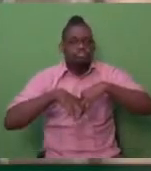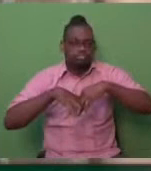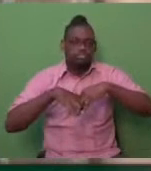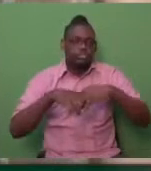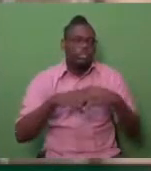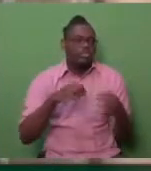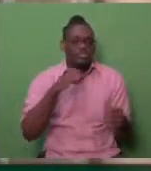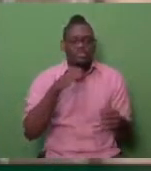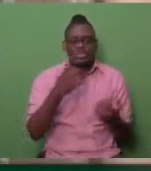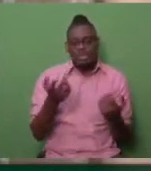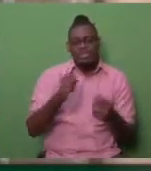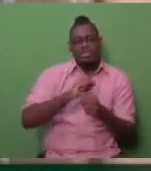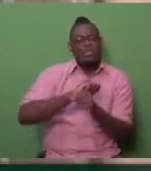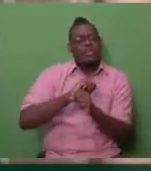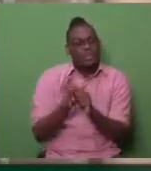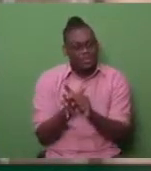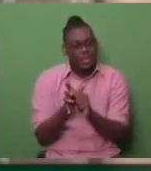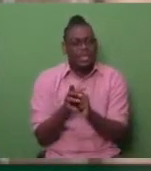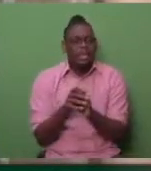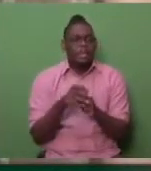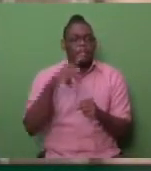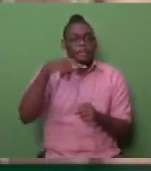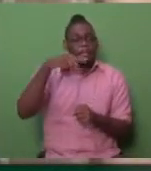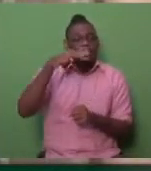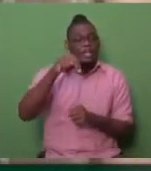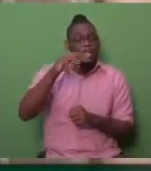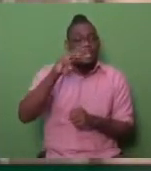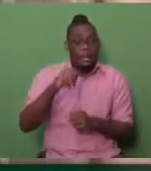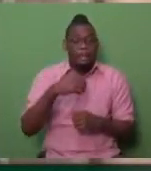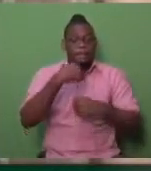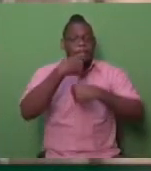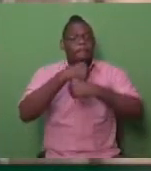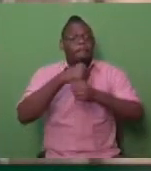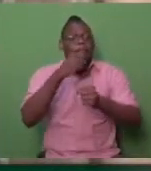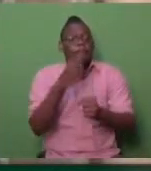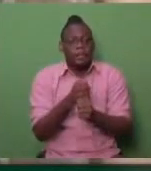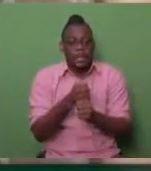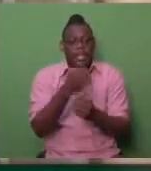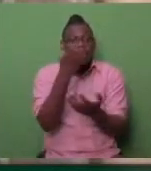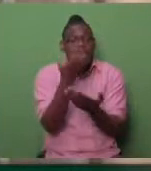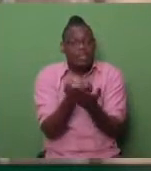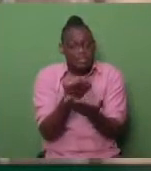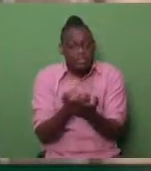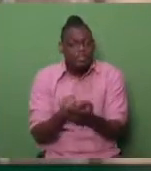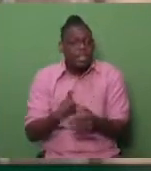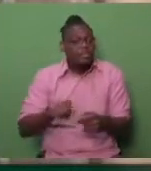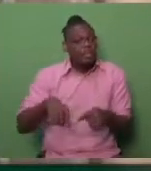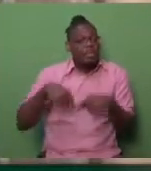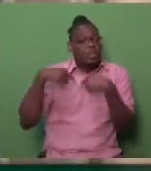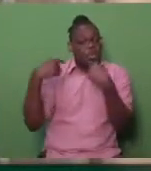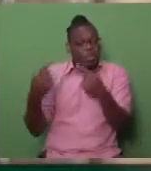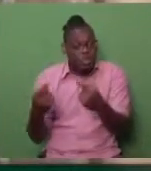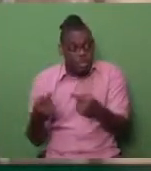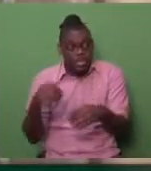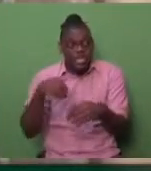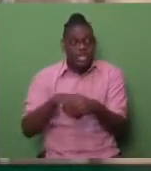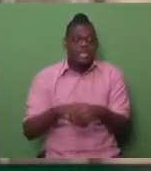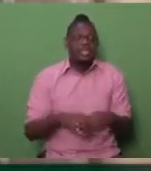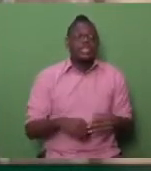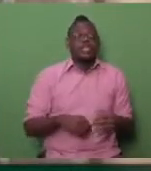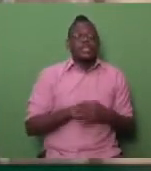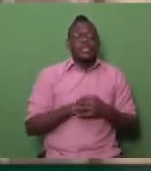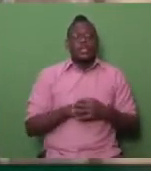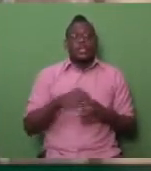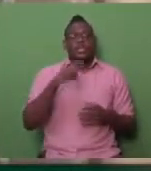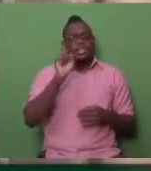we'll demonstrate how sick we really are. These include collapse in GDP, unprecedented